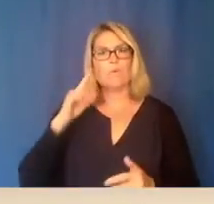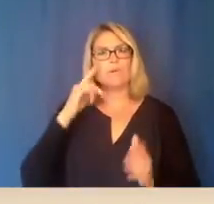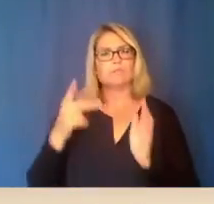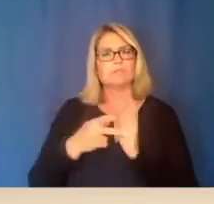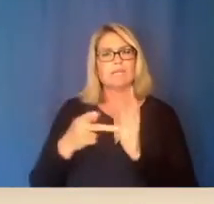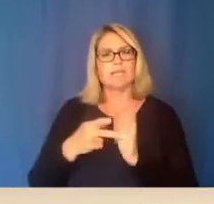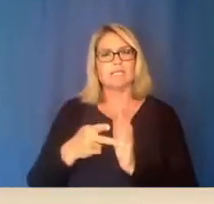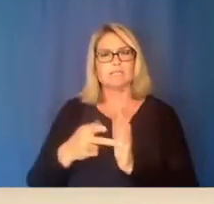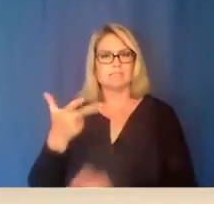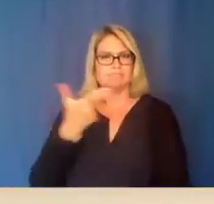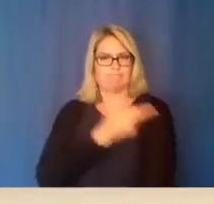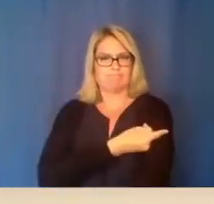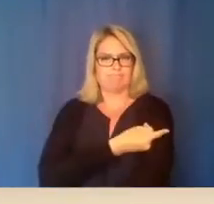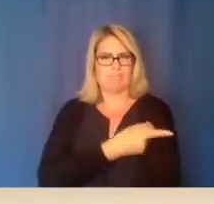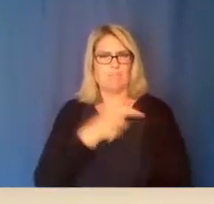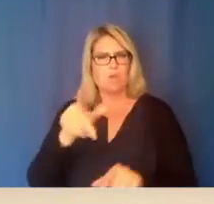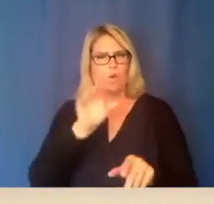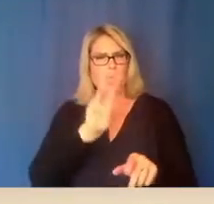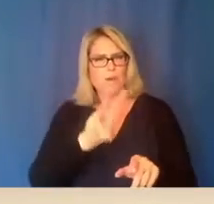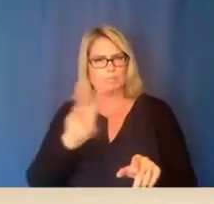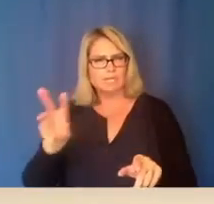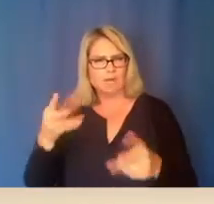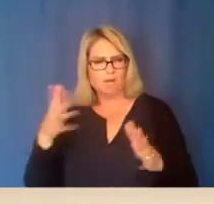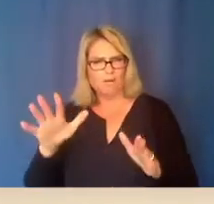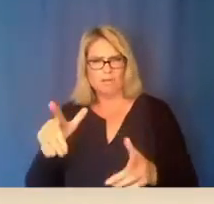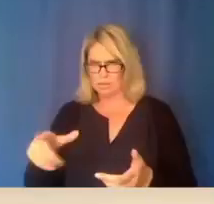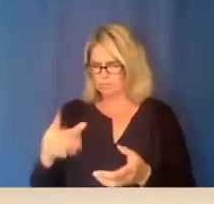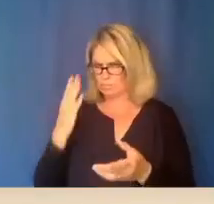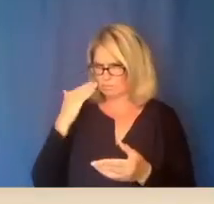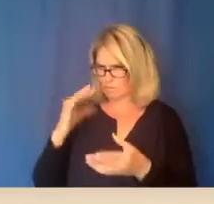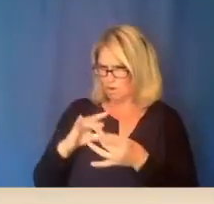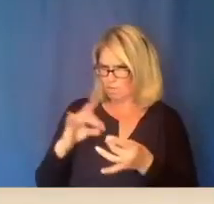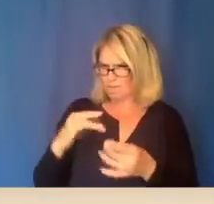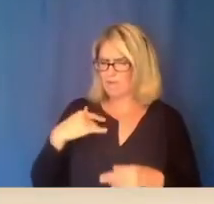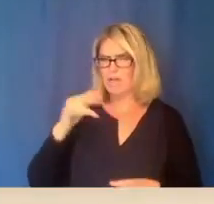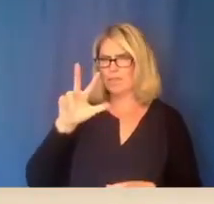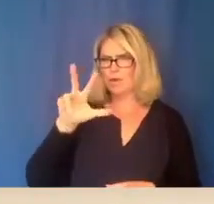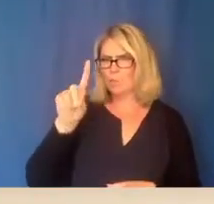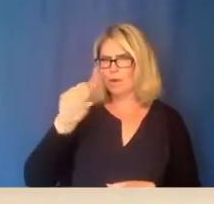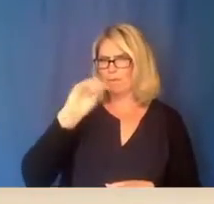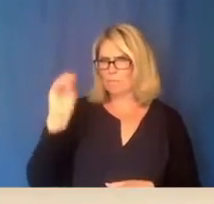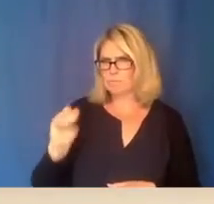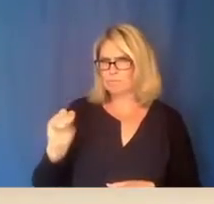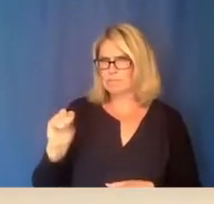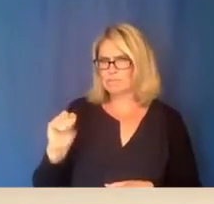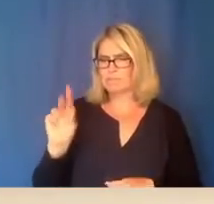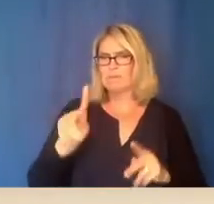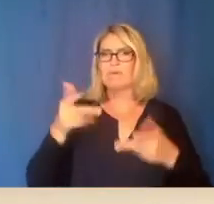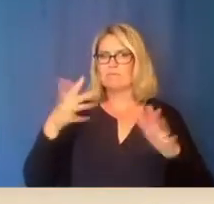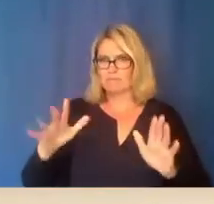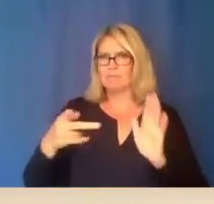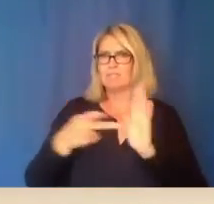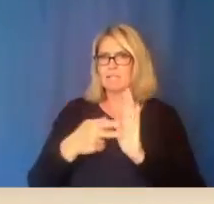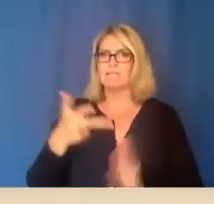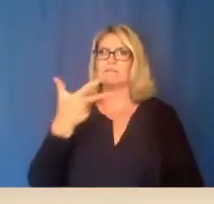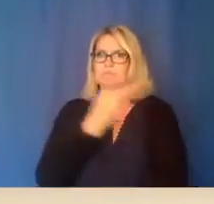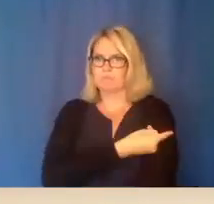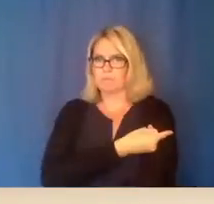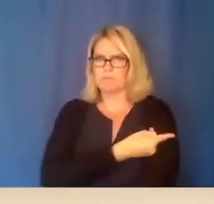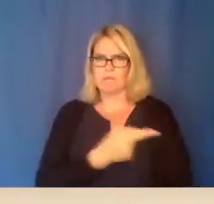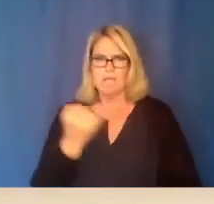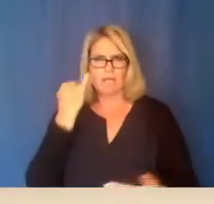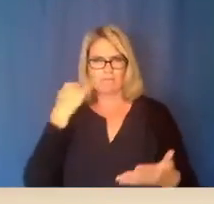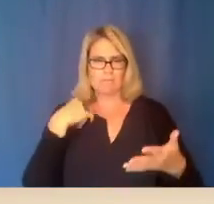I think it's on your website, and you mentioned that we're at 31%, I believe. But if I'm reading the